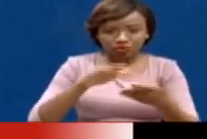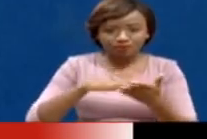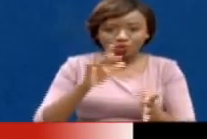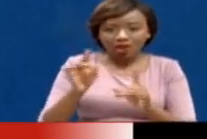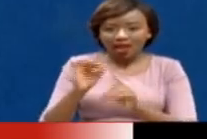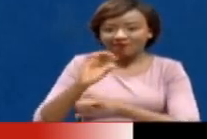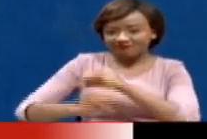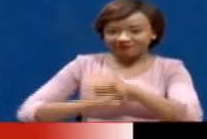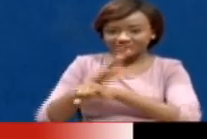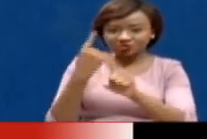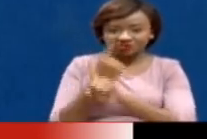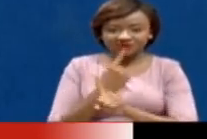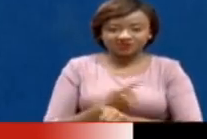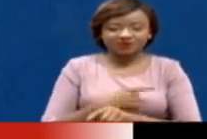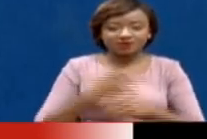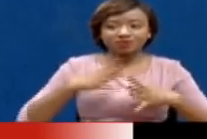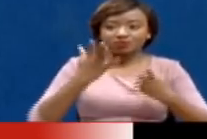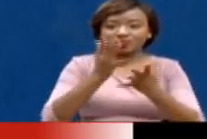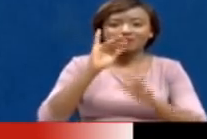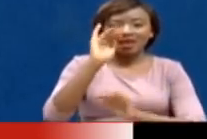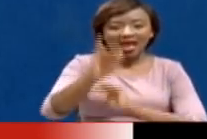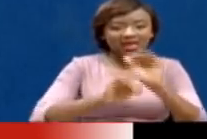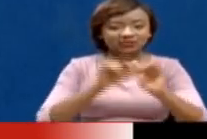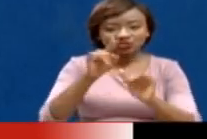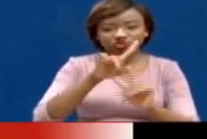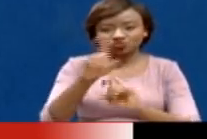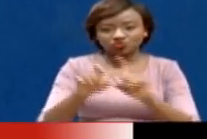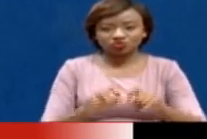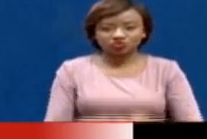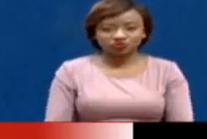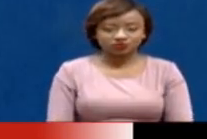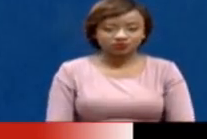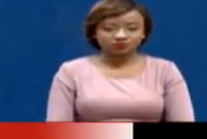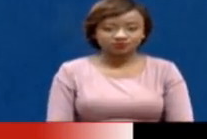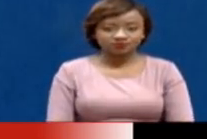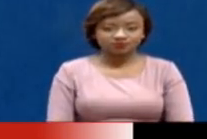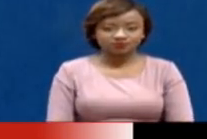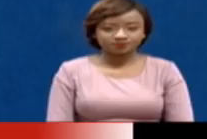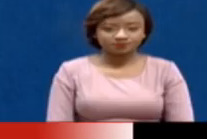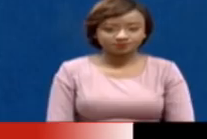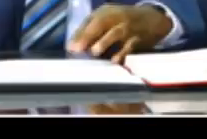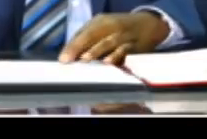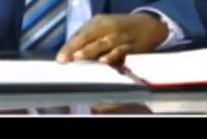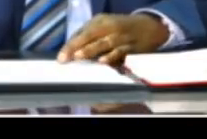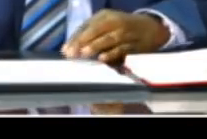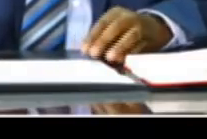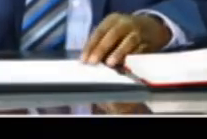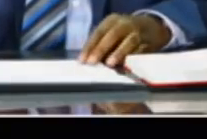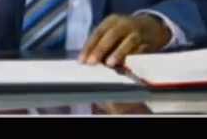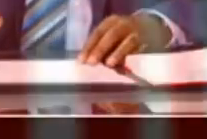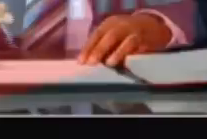the videos that were sent from the public asking you questions in regard to preparedness. We're back in just a bit.